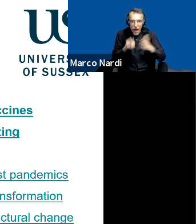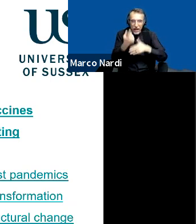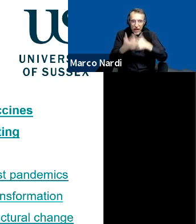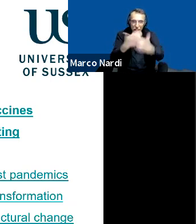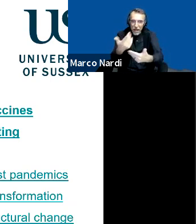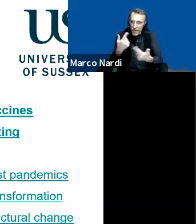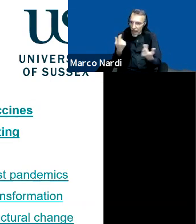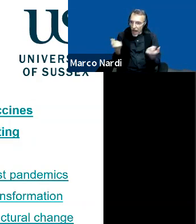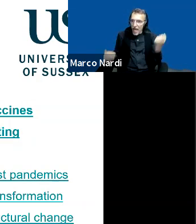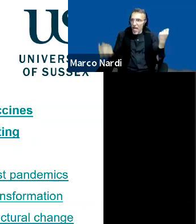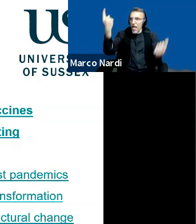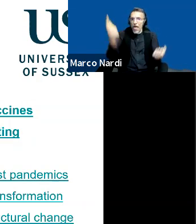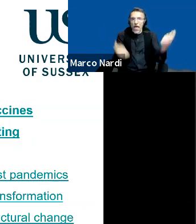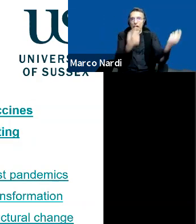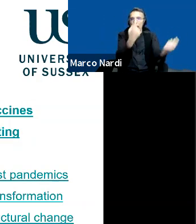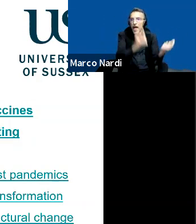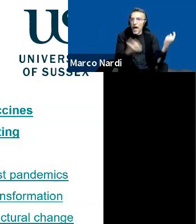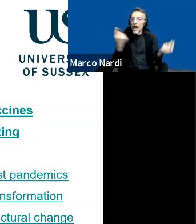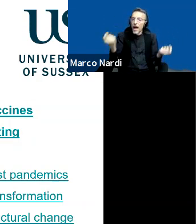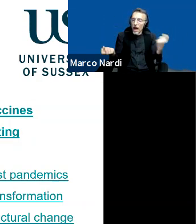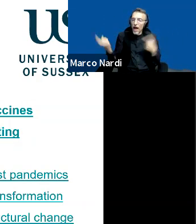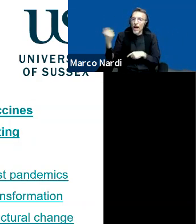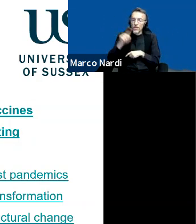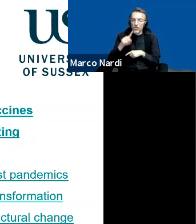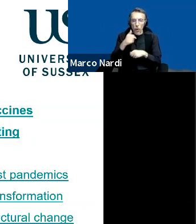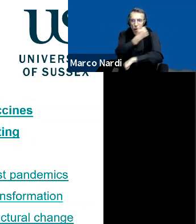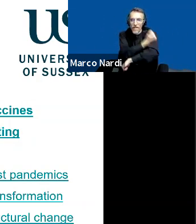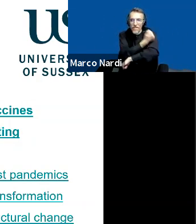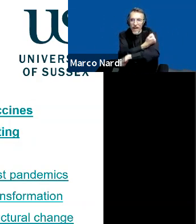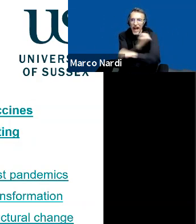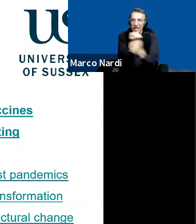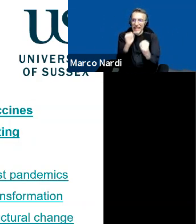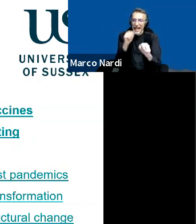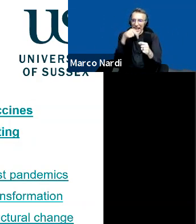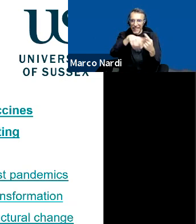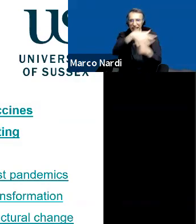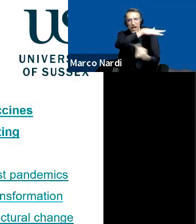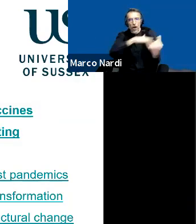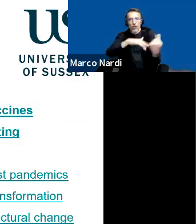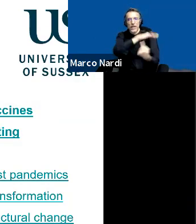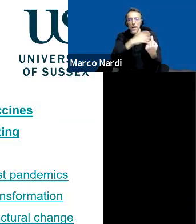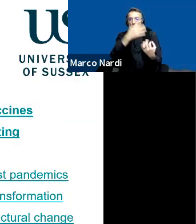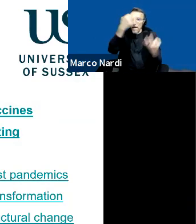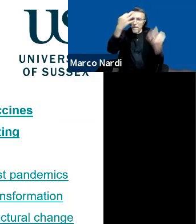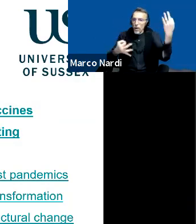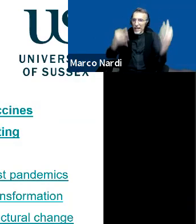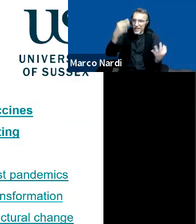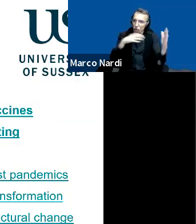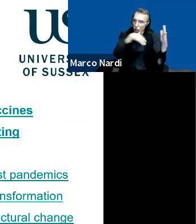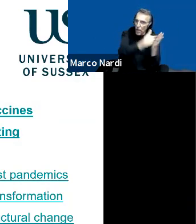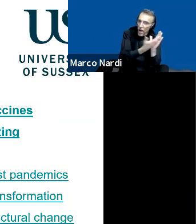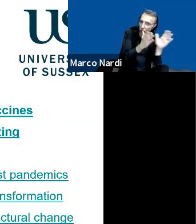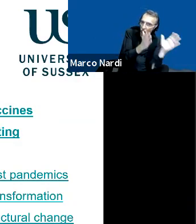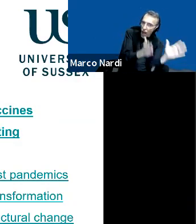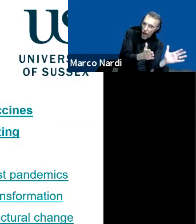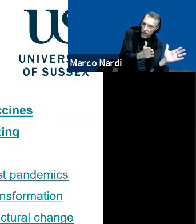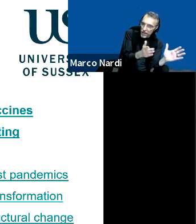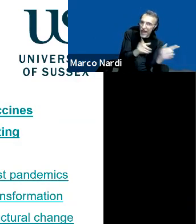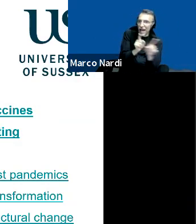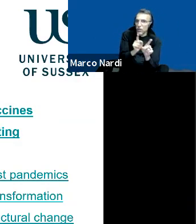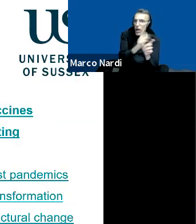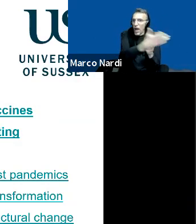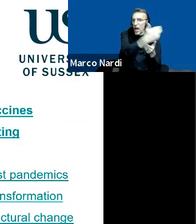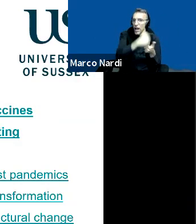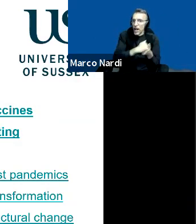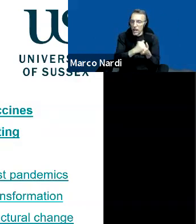serendipity and happenstance. So we're looking at the vaccines in that context, and both political sides in that.